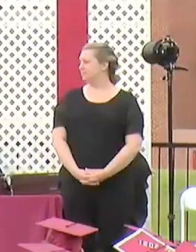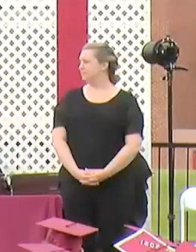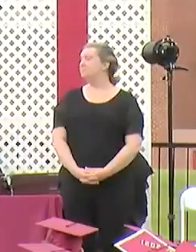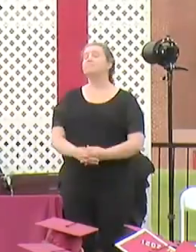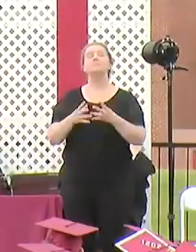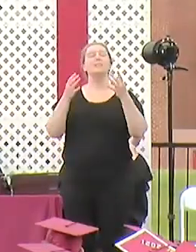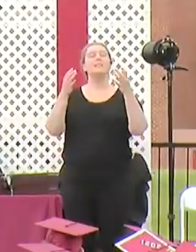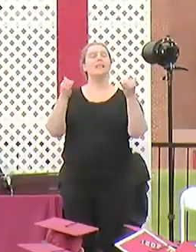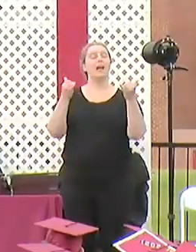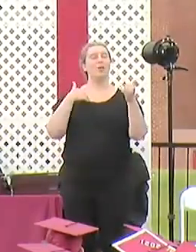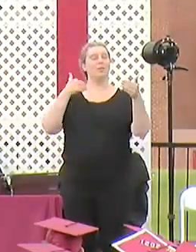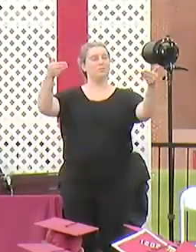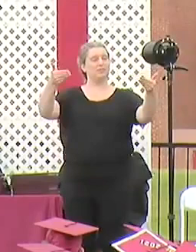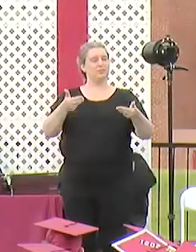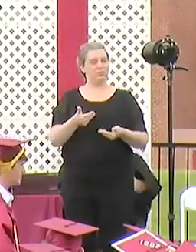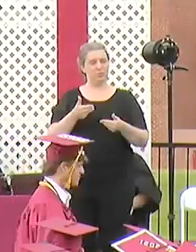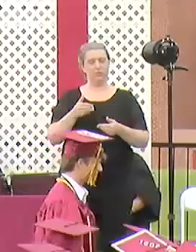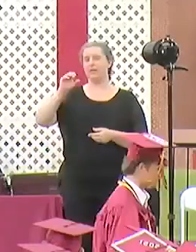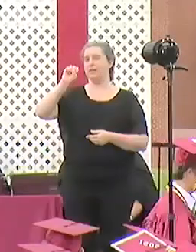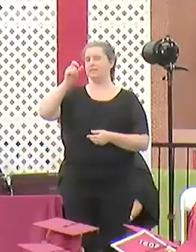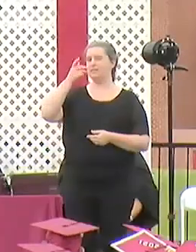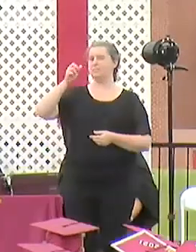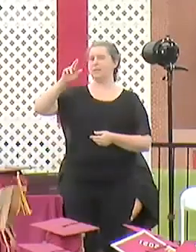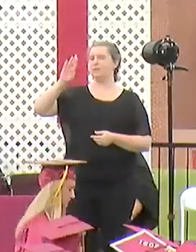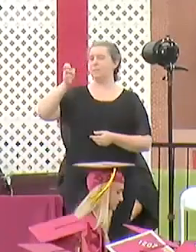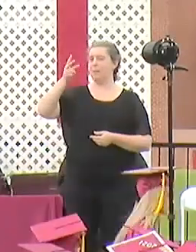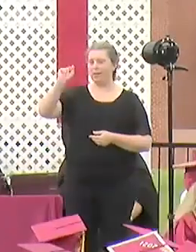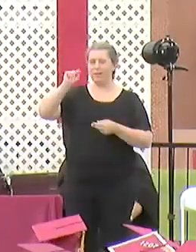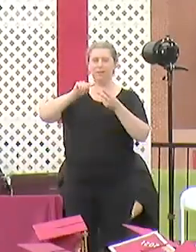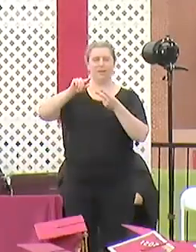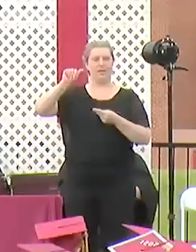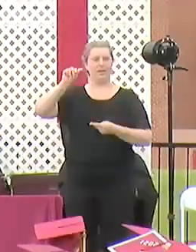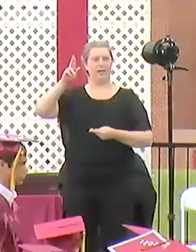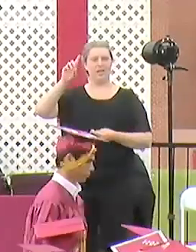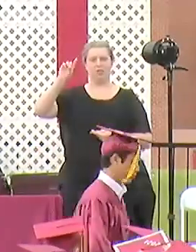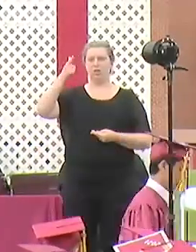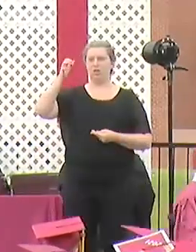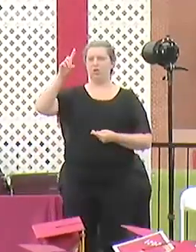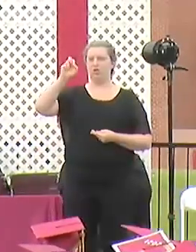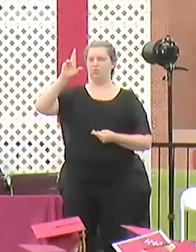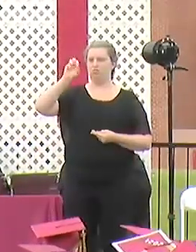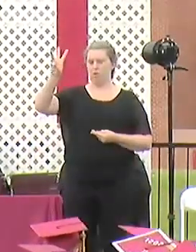At this time, I'm pleased to introduce to you Spencer Bennett and Aiden Goodrow.